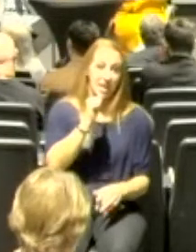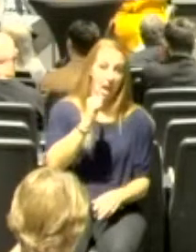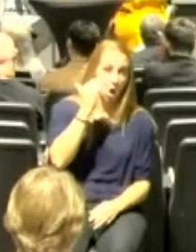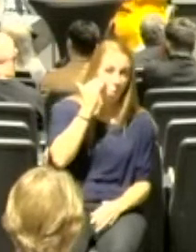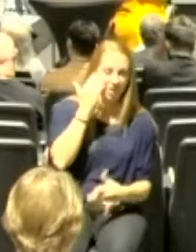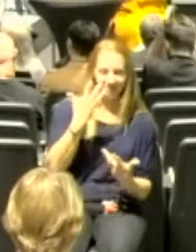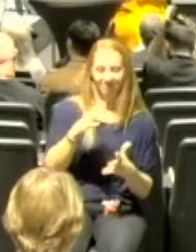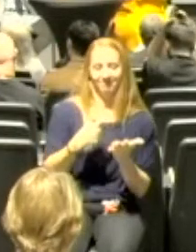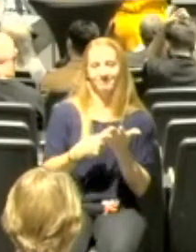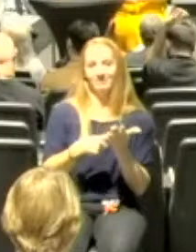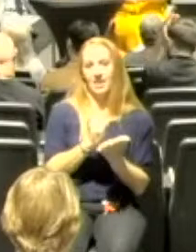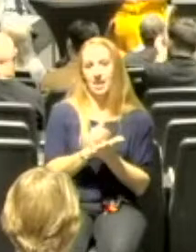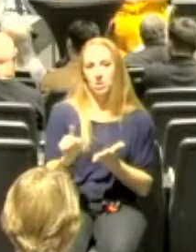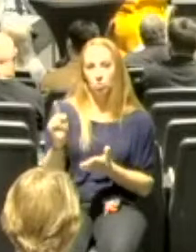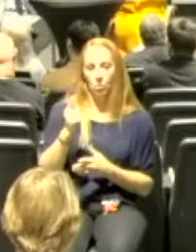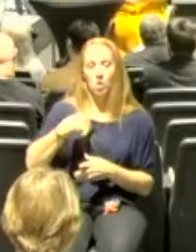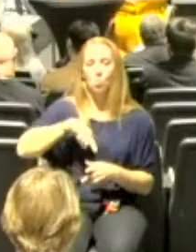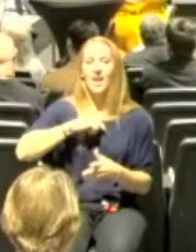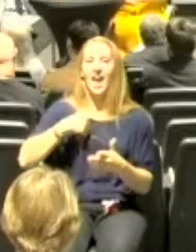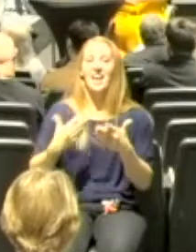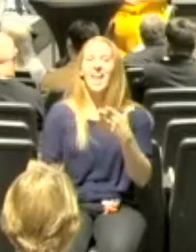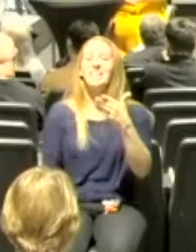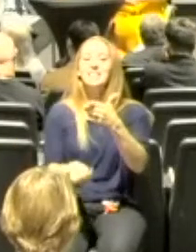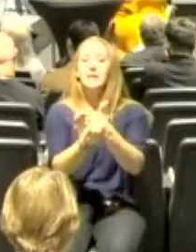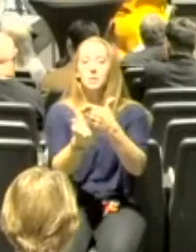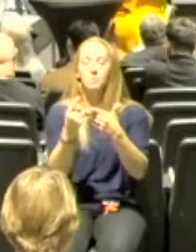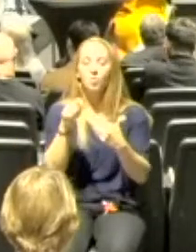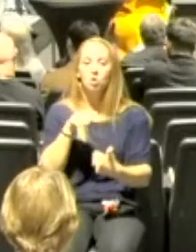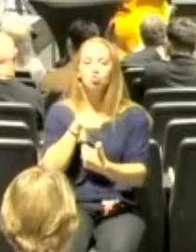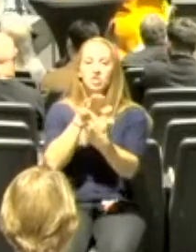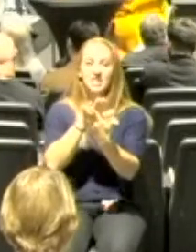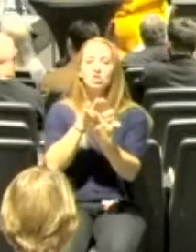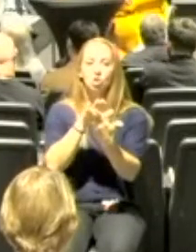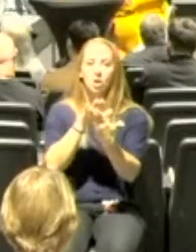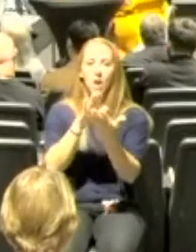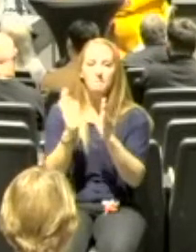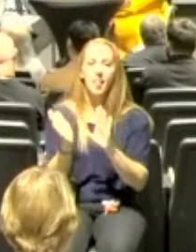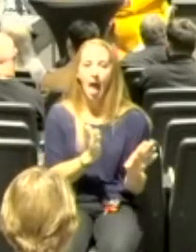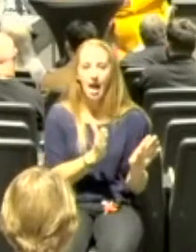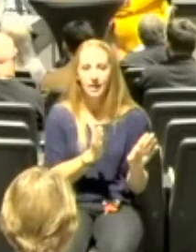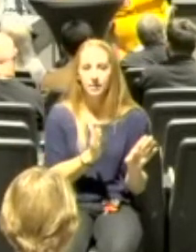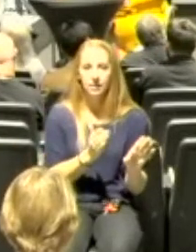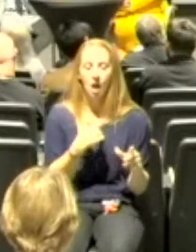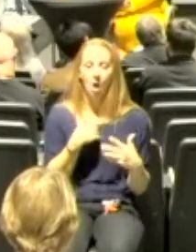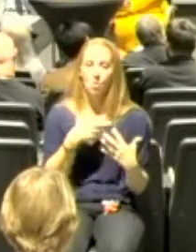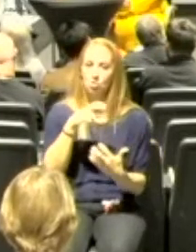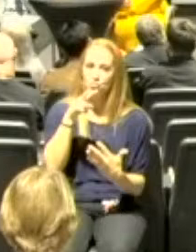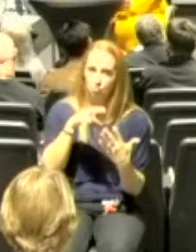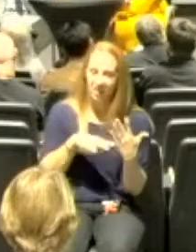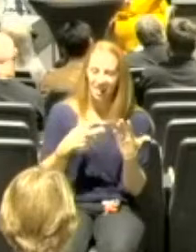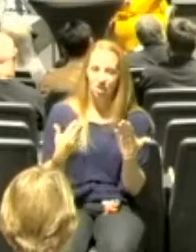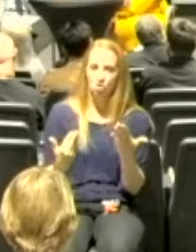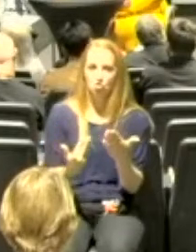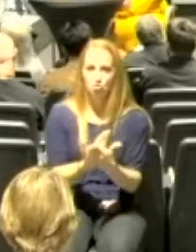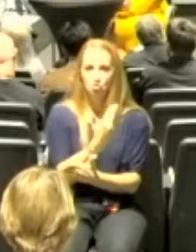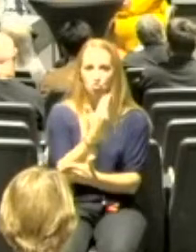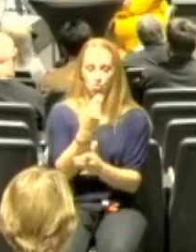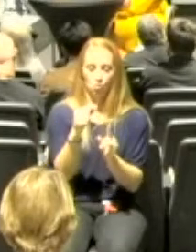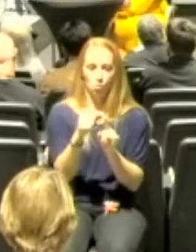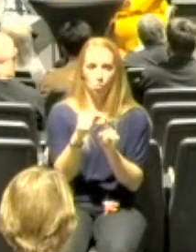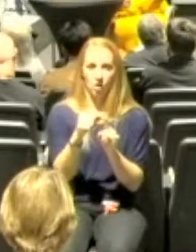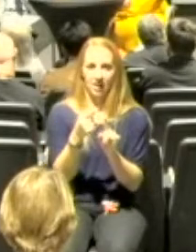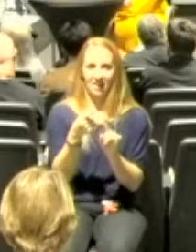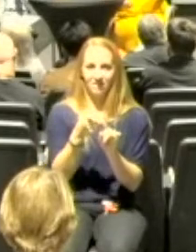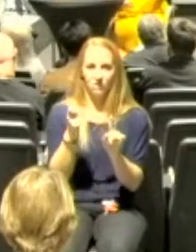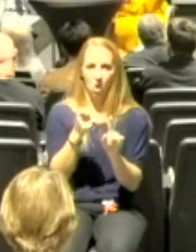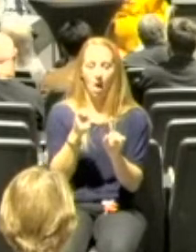this last week. We've done an addendum to the strategic plan. And I'm gonna read to you the new item, the new wording that is in the